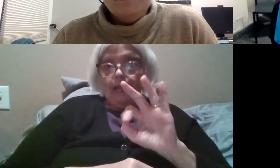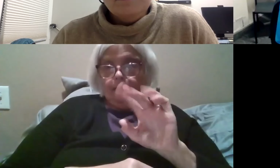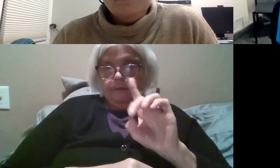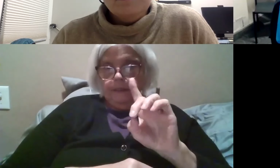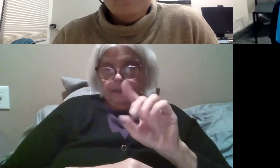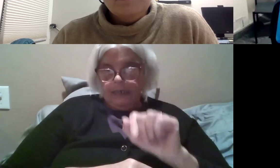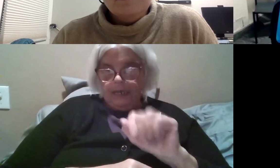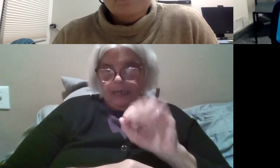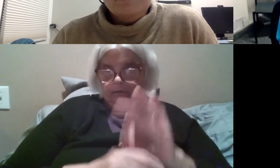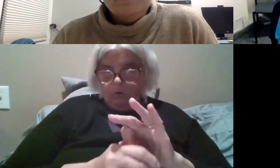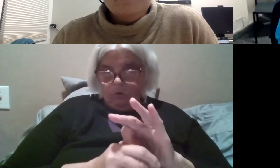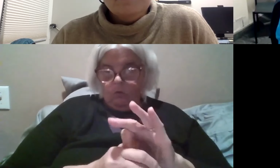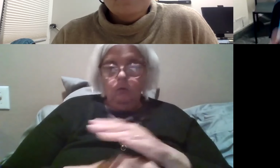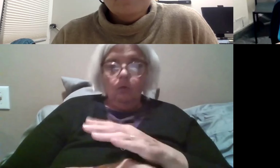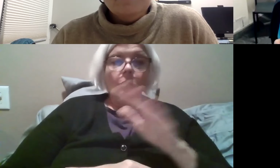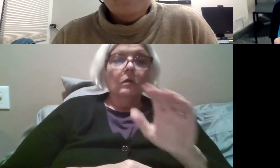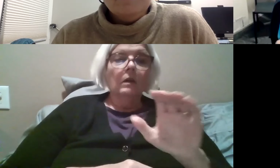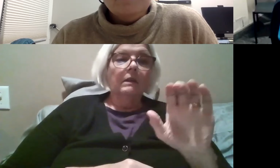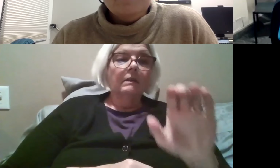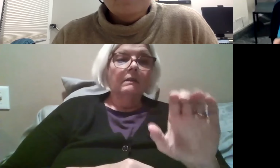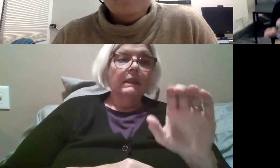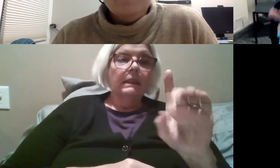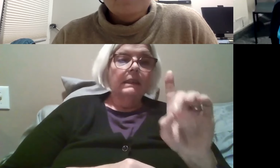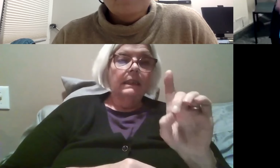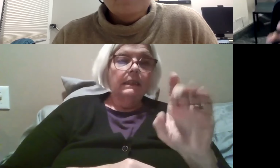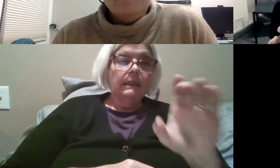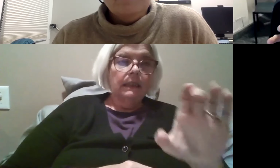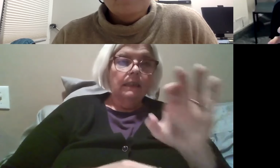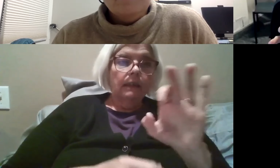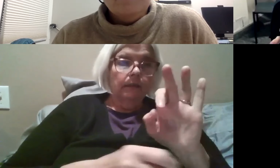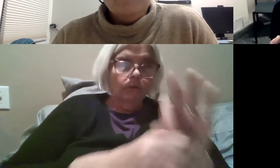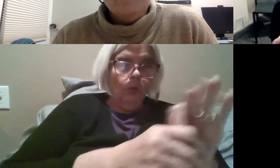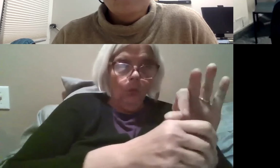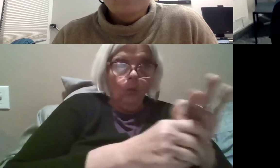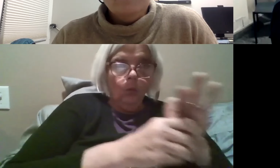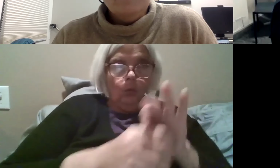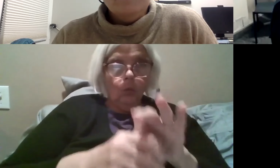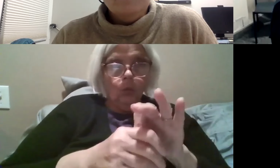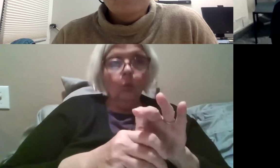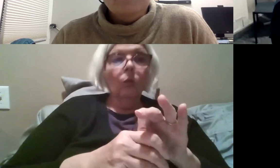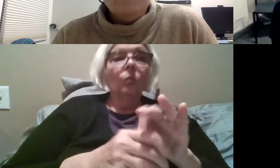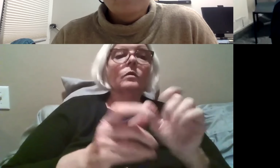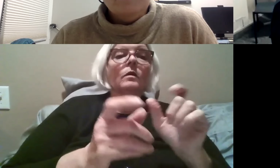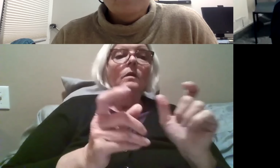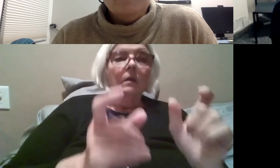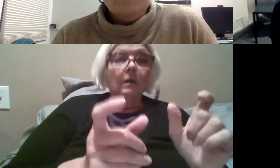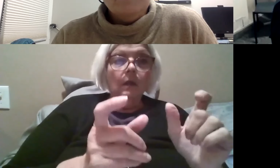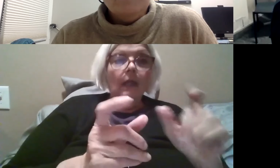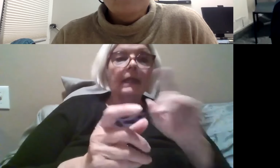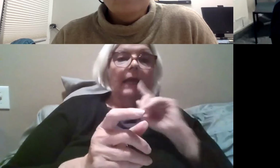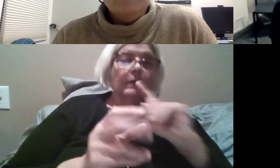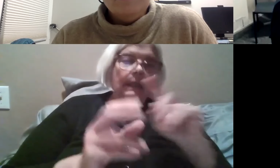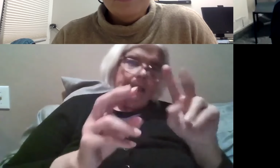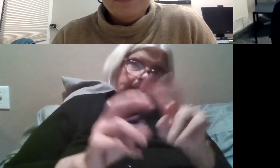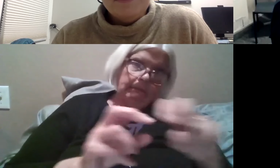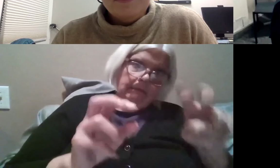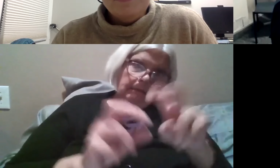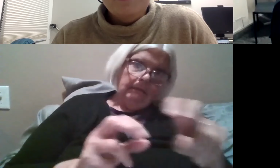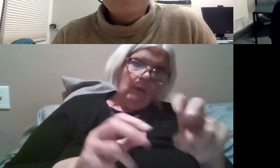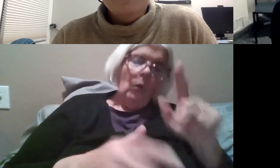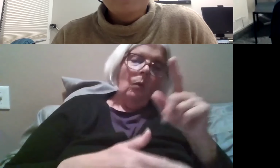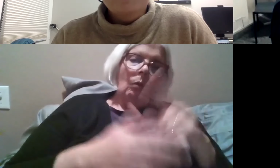for this vaccine, really what they're looking at is like, what is this vaccine going to prevent in this child, in this age